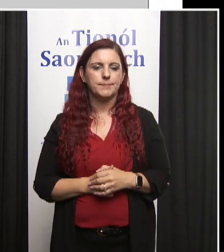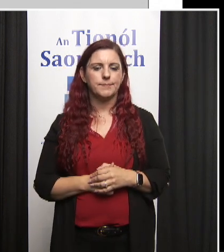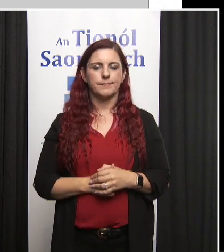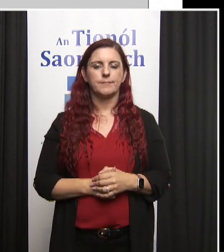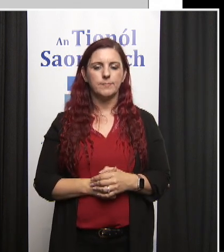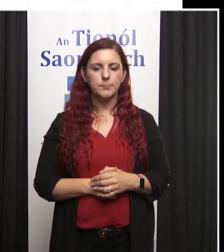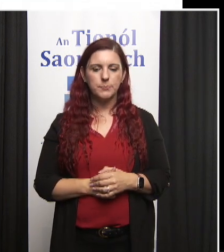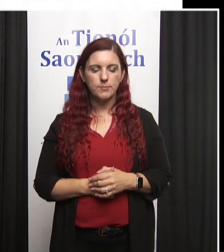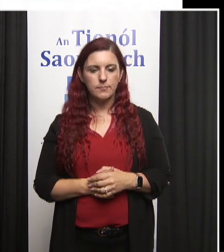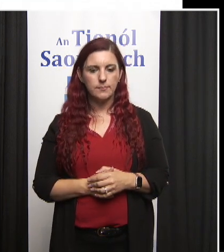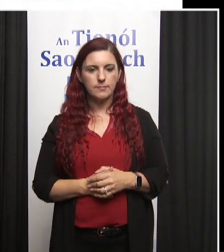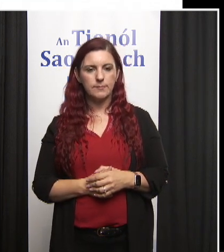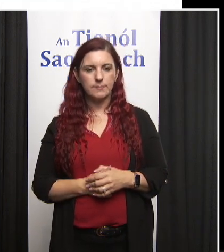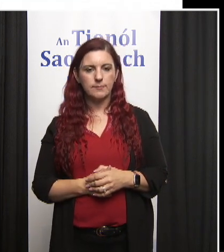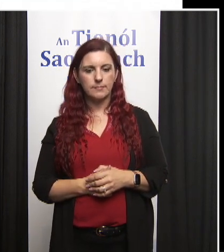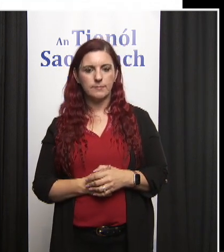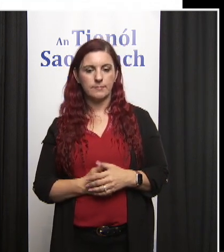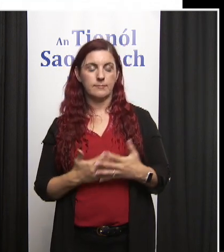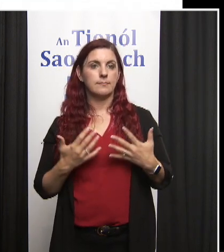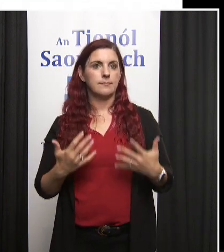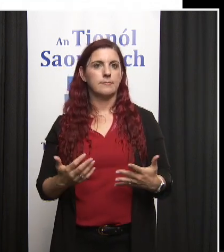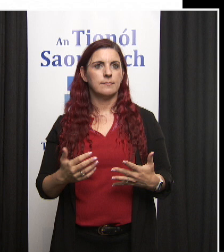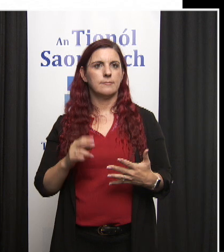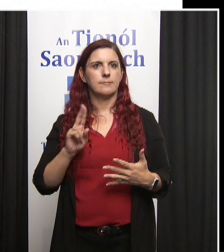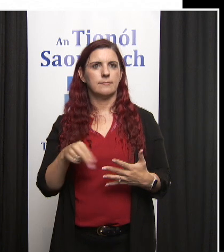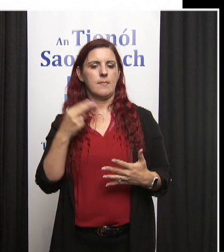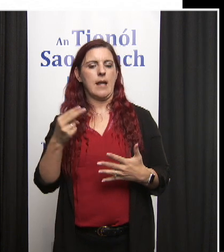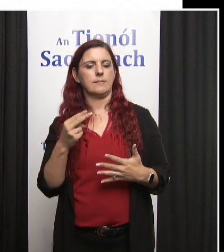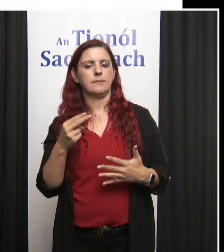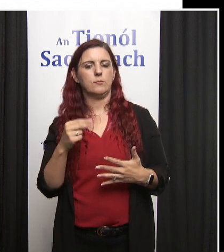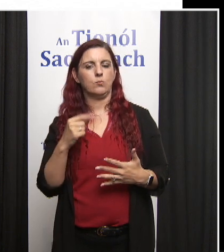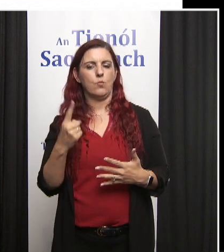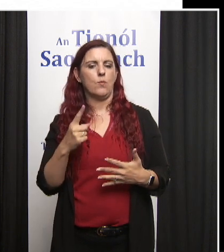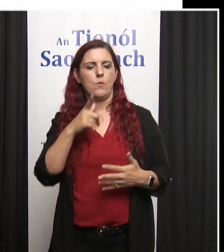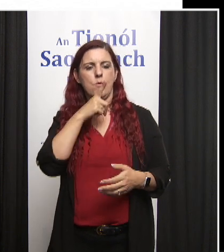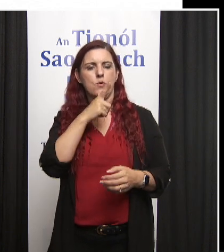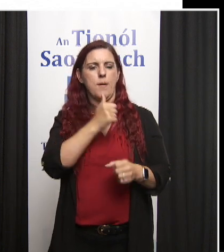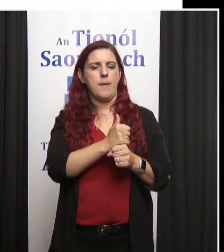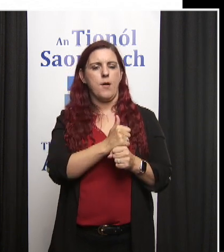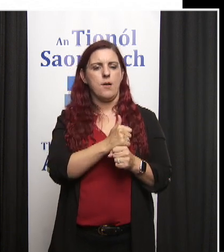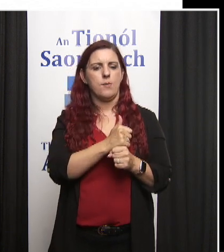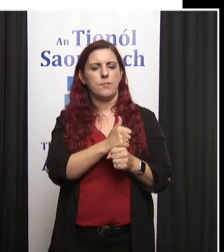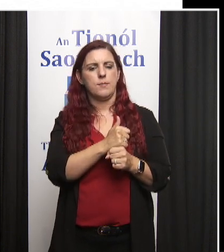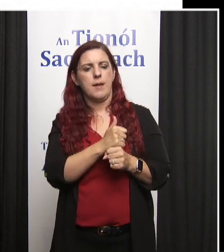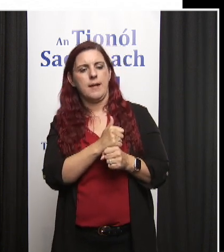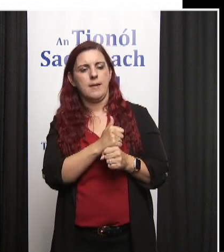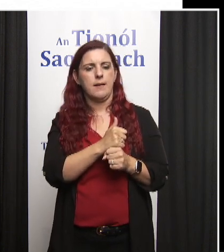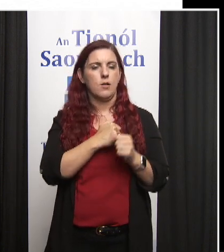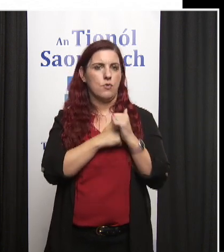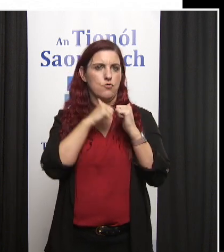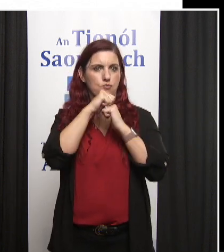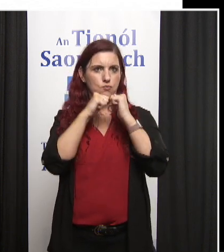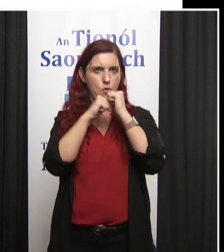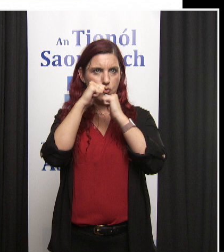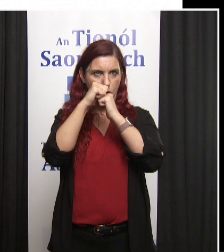then. Then the next slide, we were looking at the structures. So